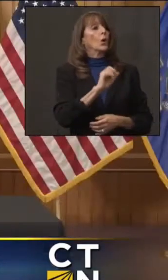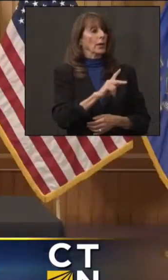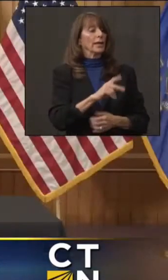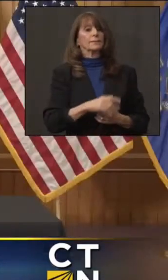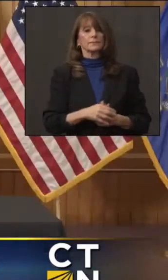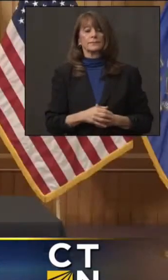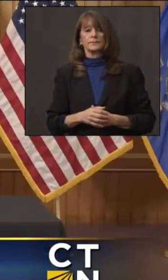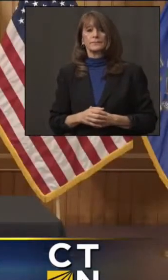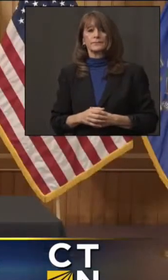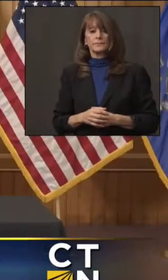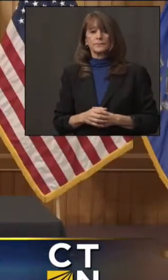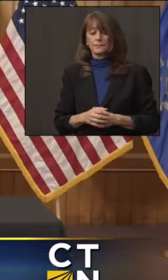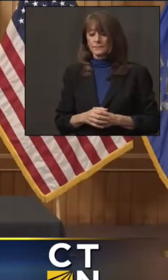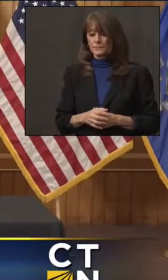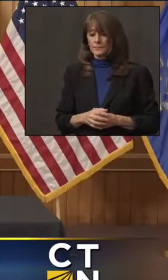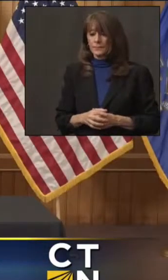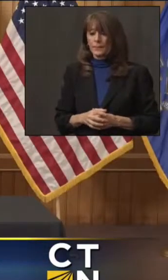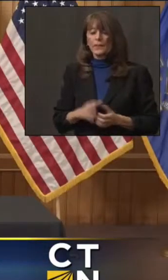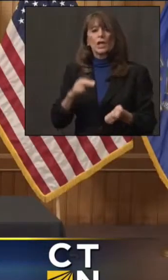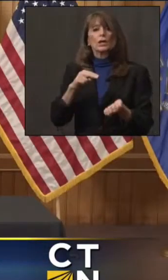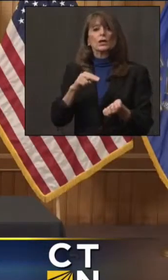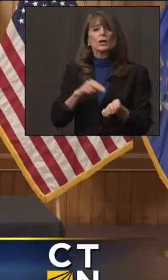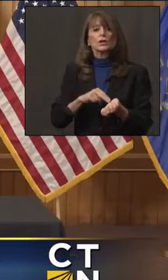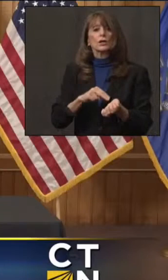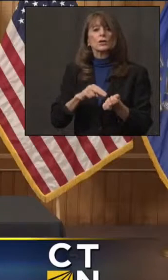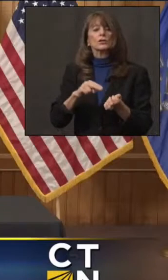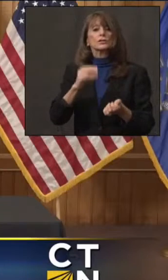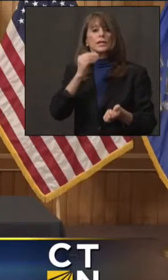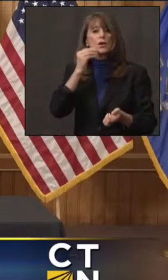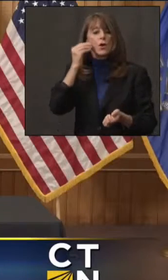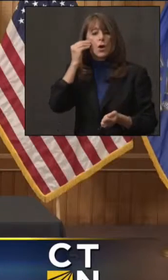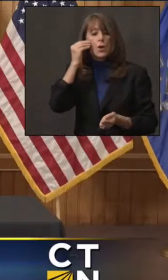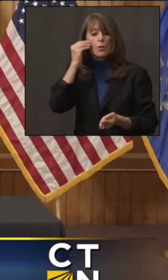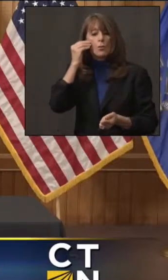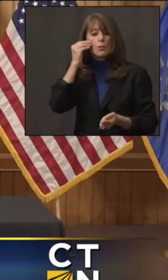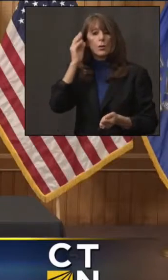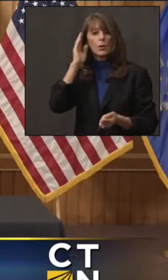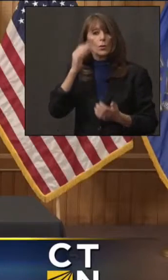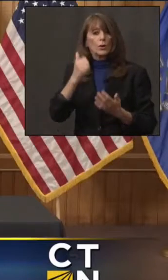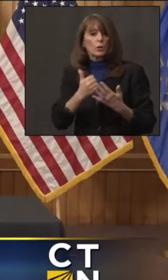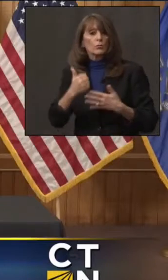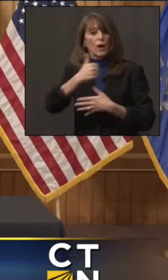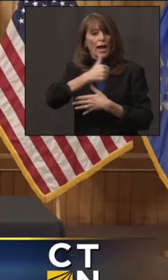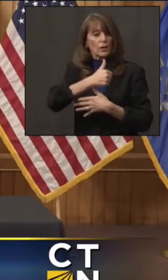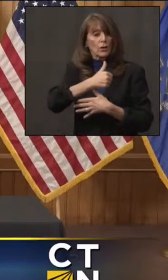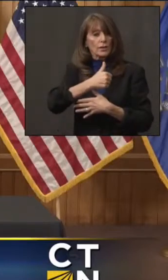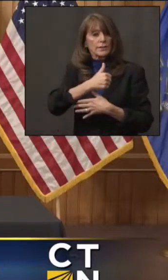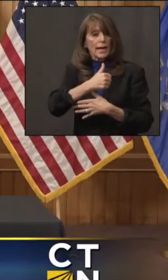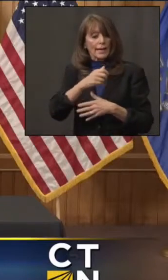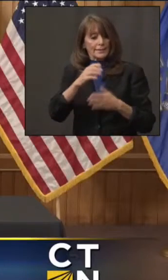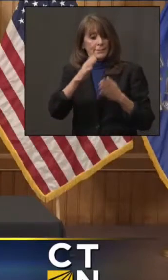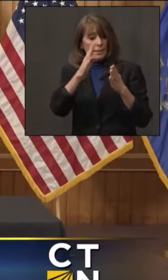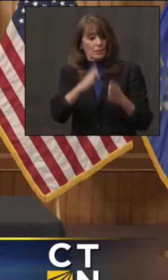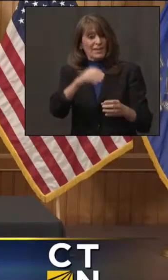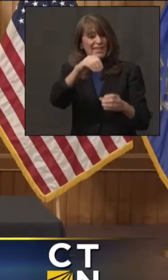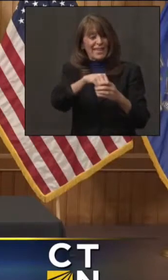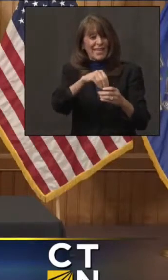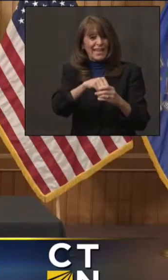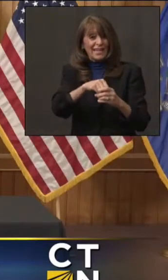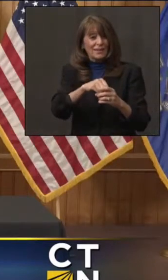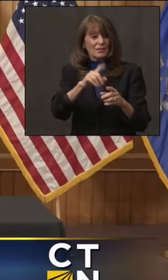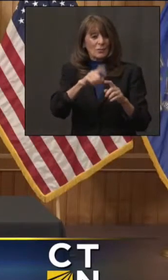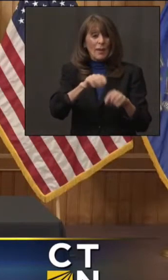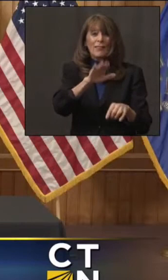And also at the nursing homes, will there be any prioritization of residents, like by a certain